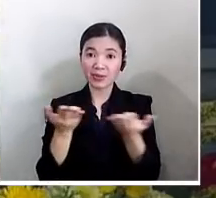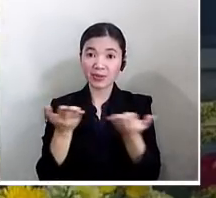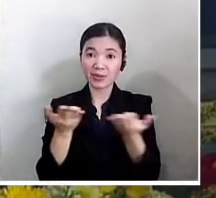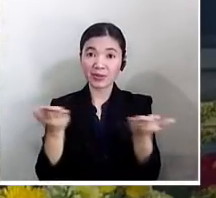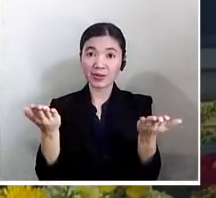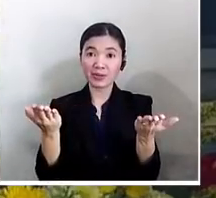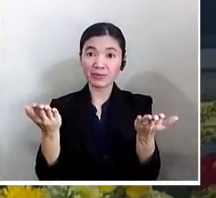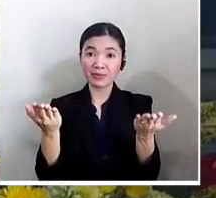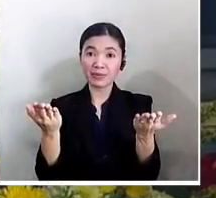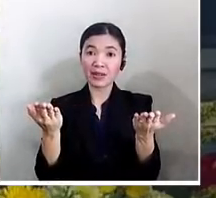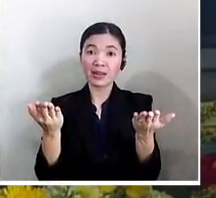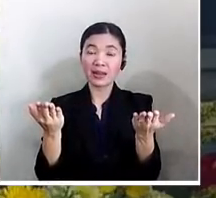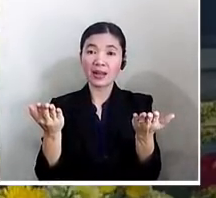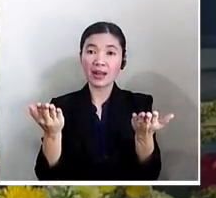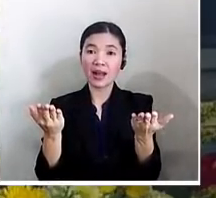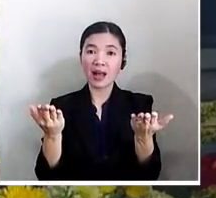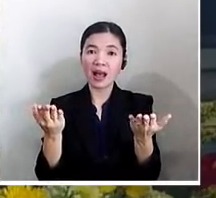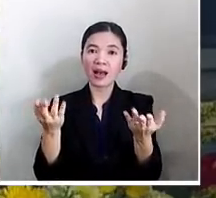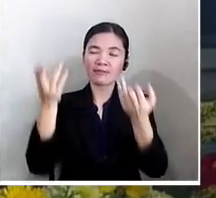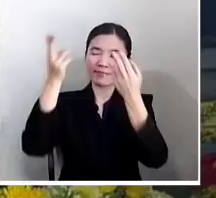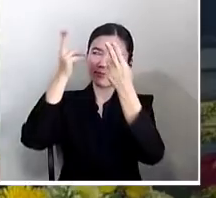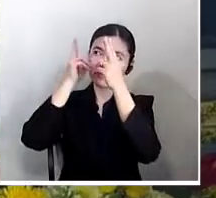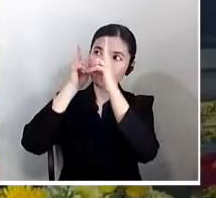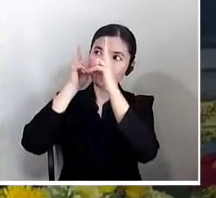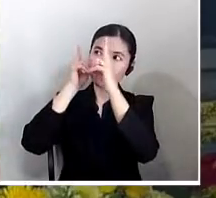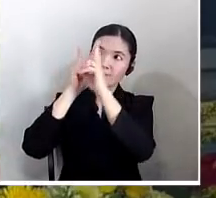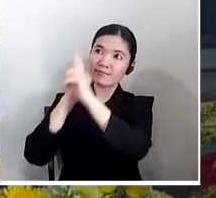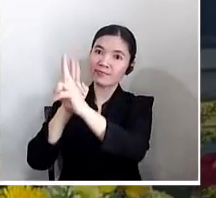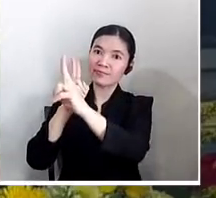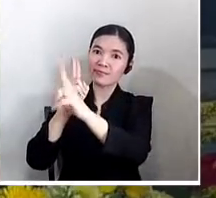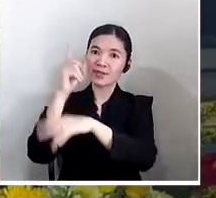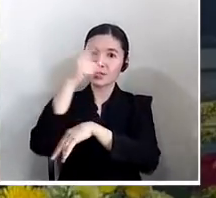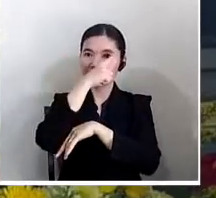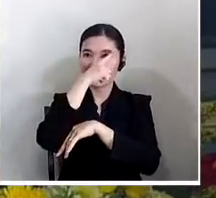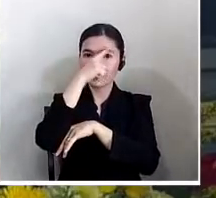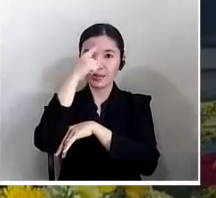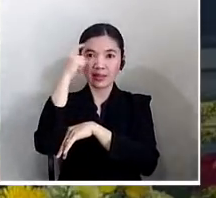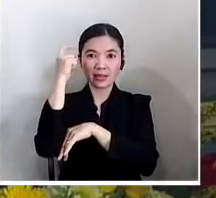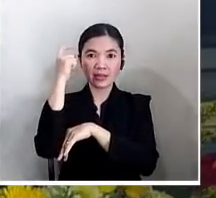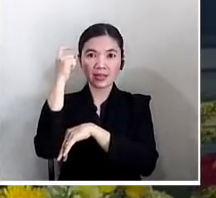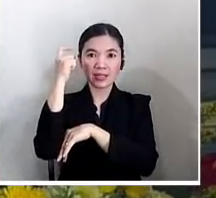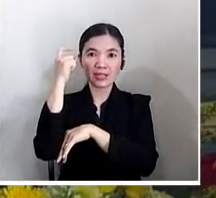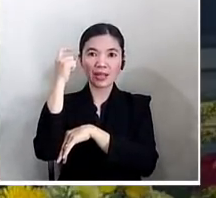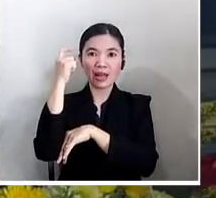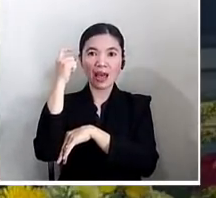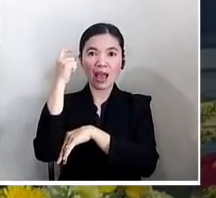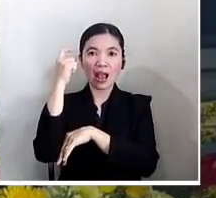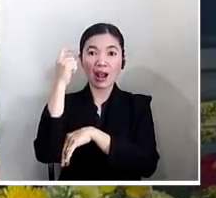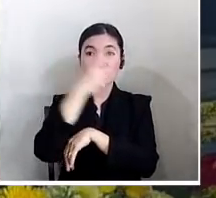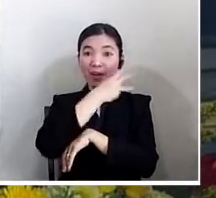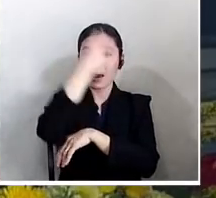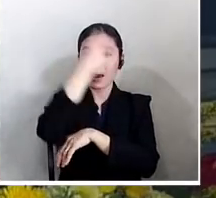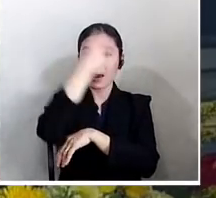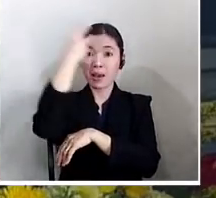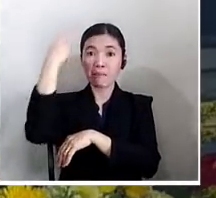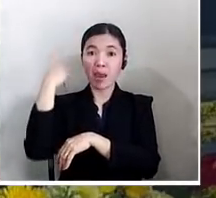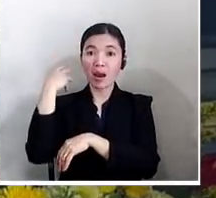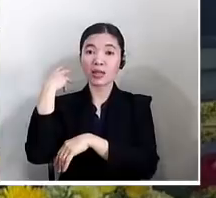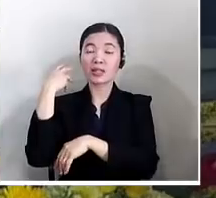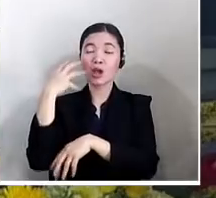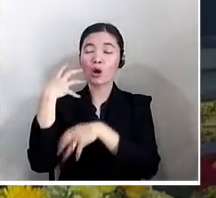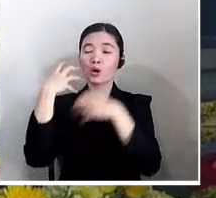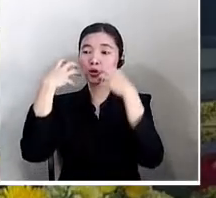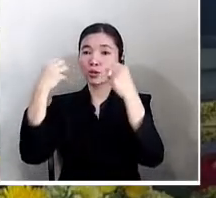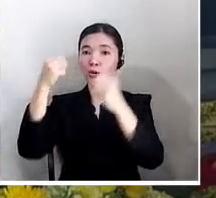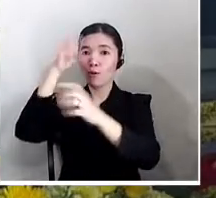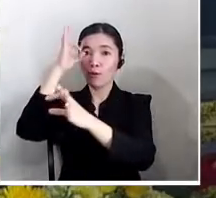given honor because of her faith and because of